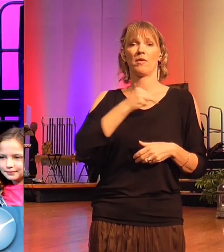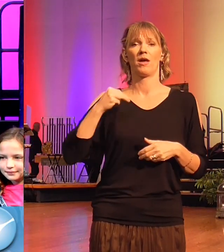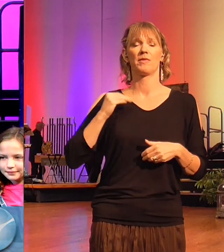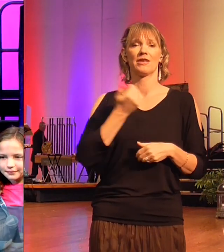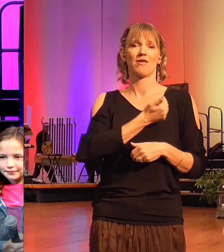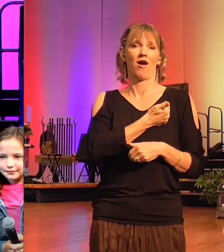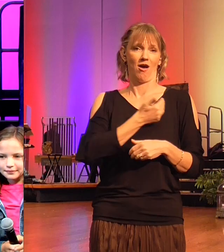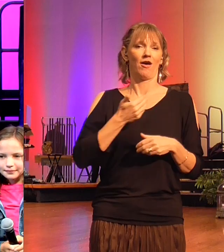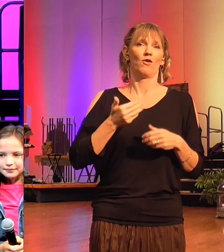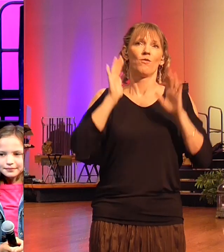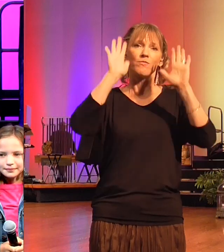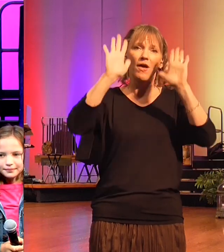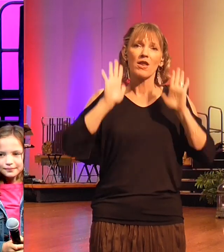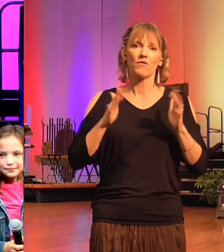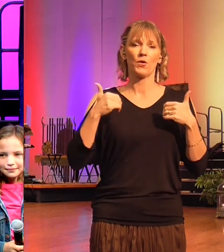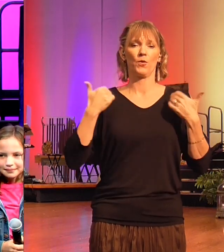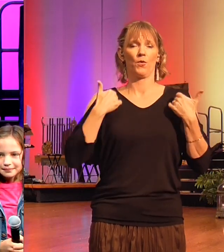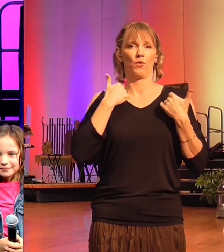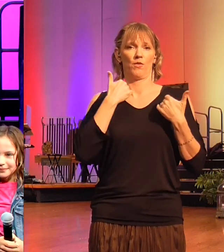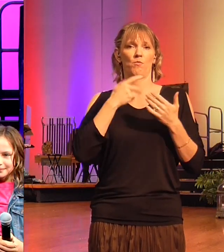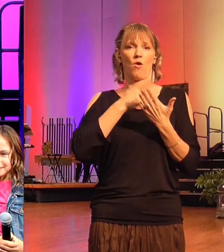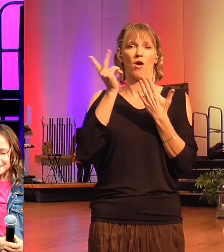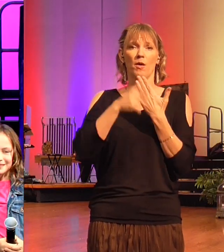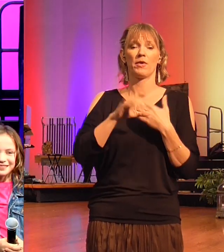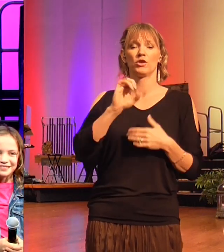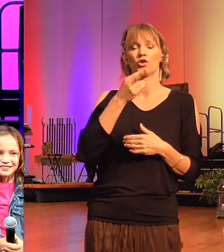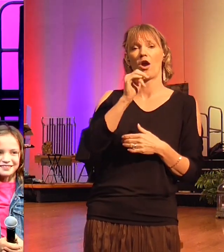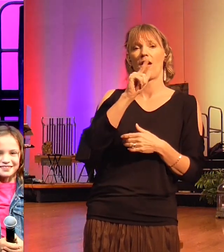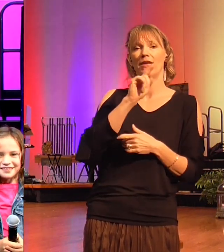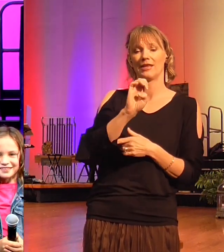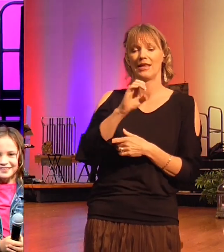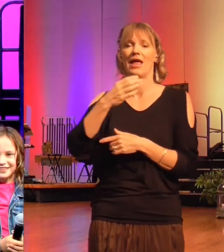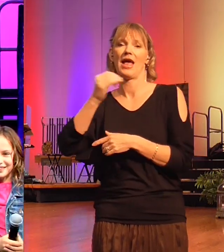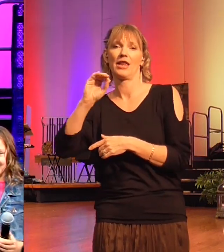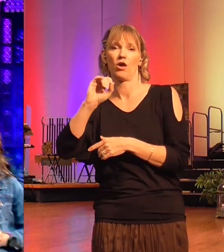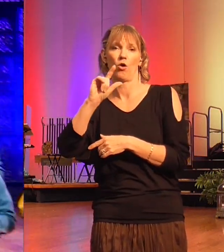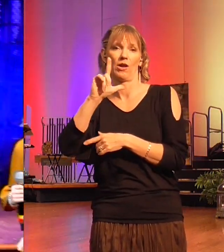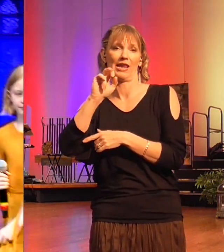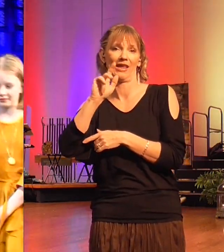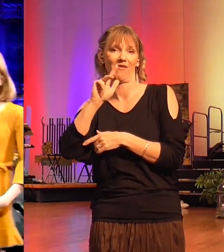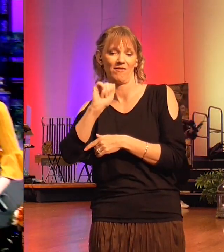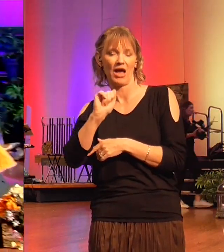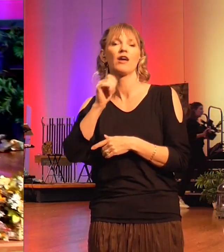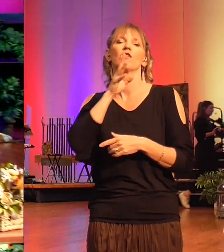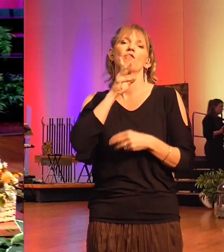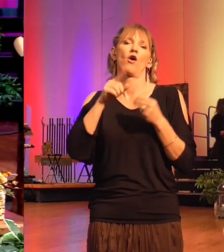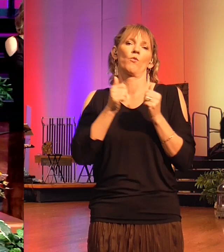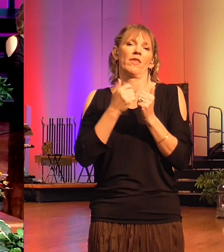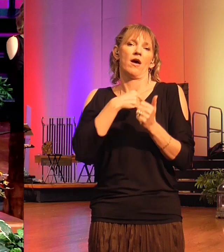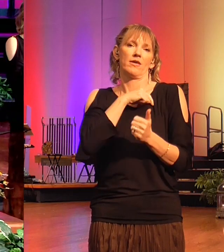program, Charlotte and Olivia, who are going to talk to us today about our vision and our mission.